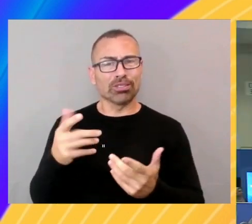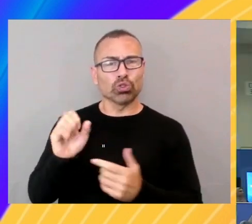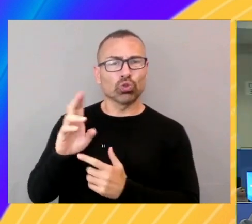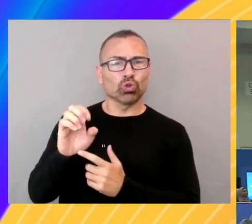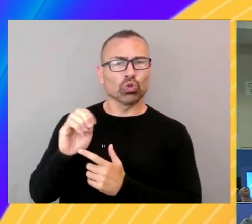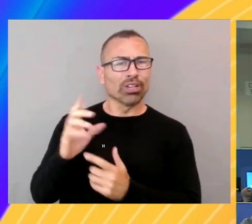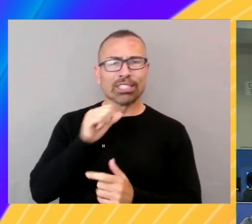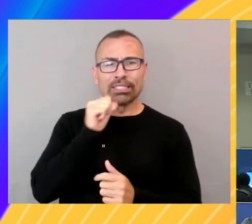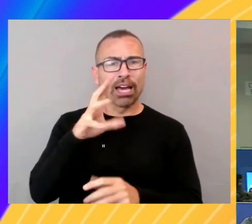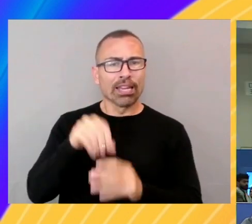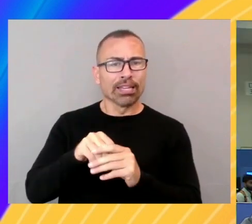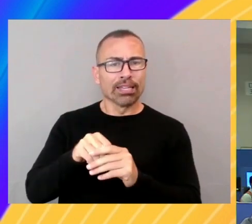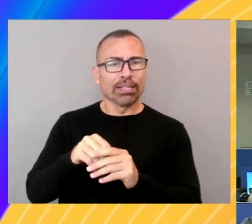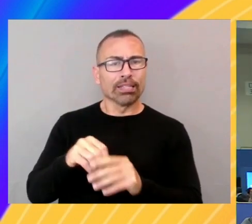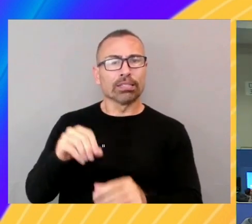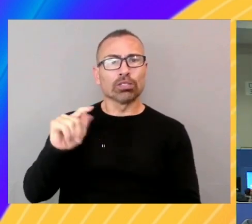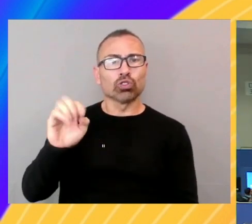so